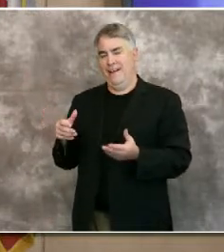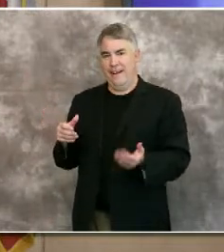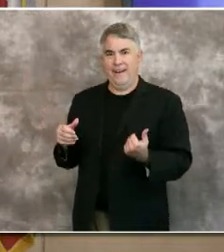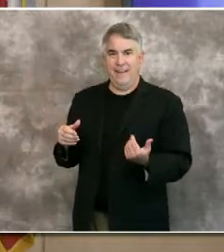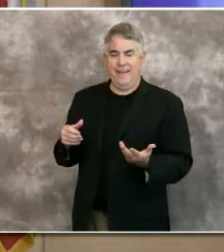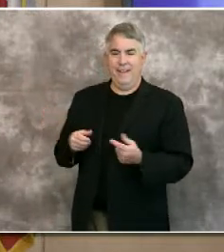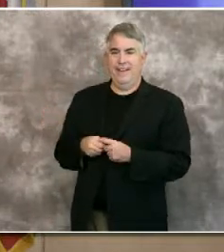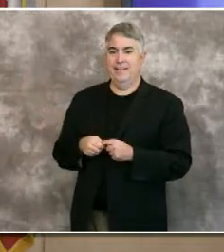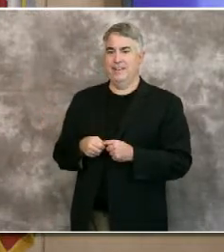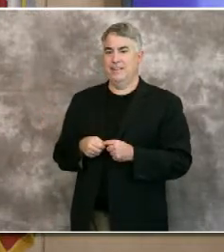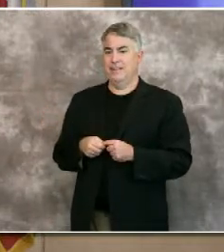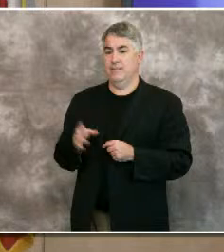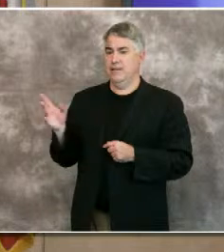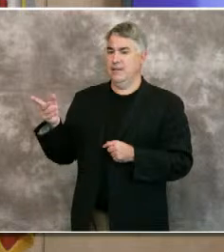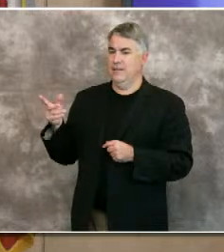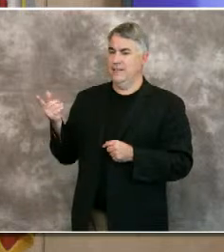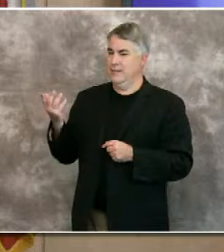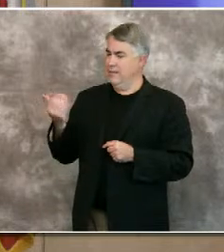restaurant question? Sure.